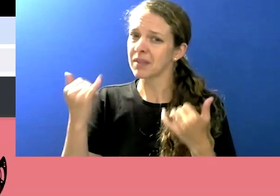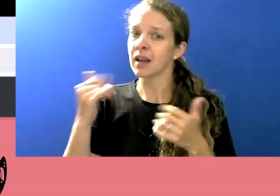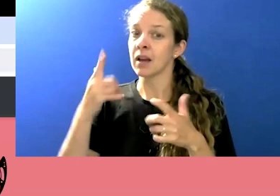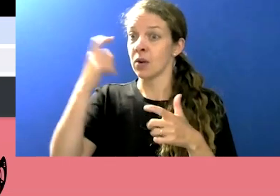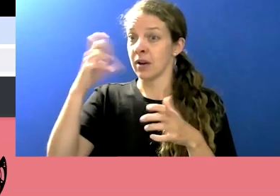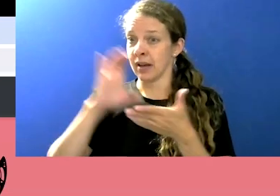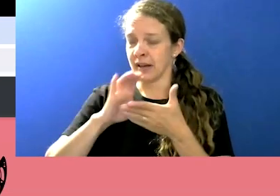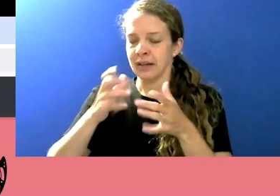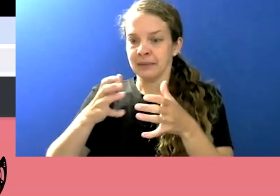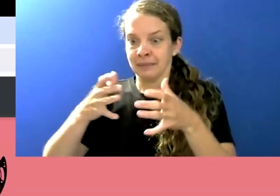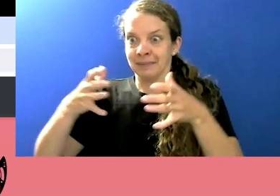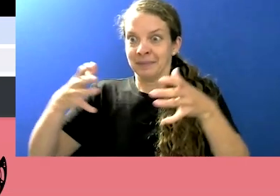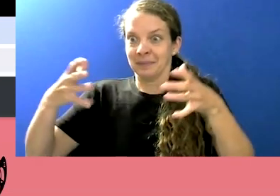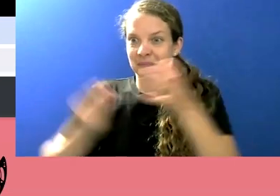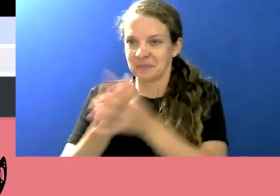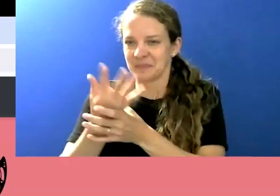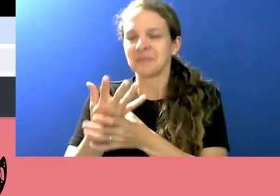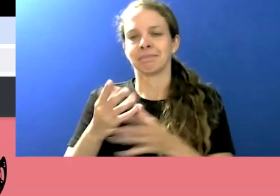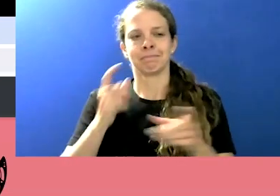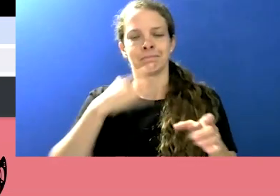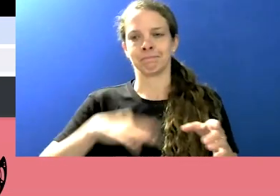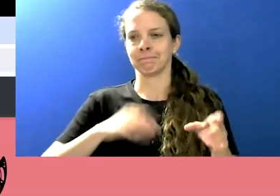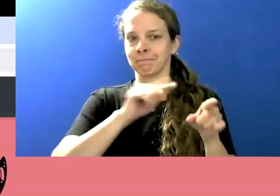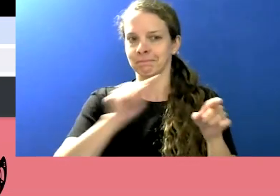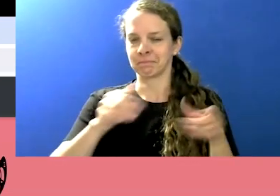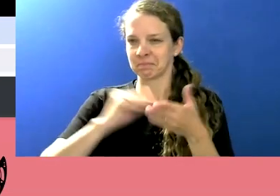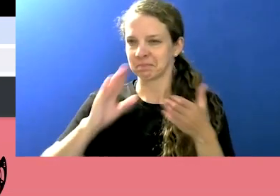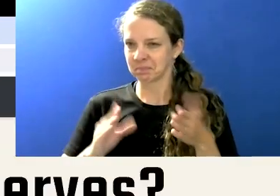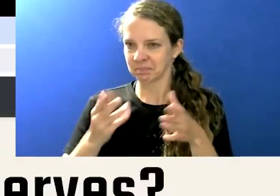Center has grown for the benefit of our students.